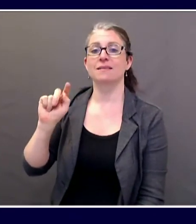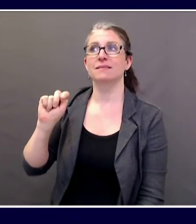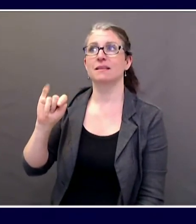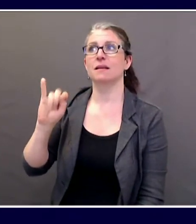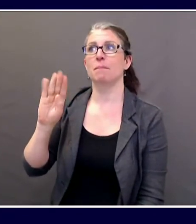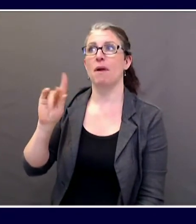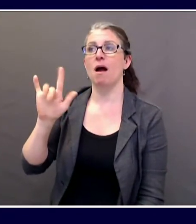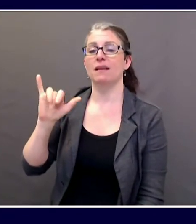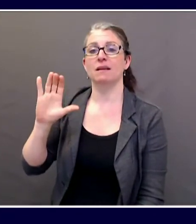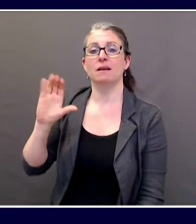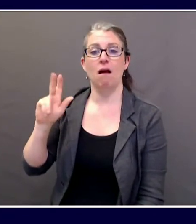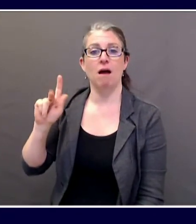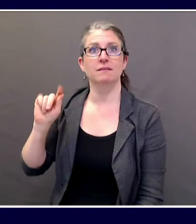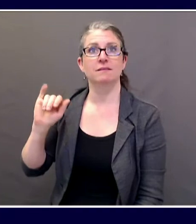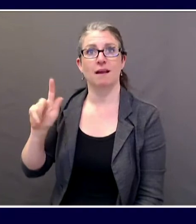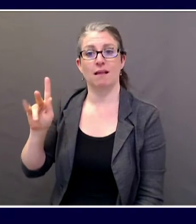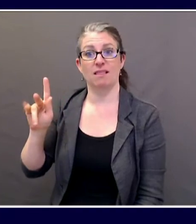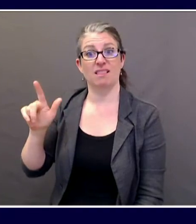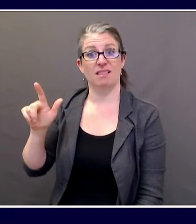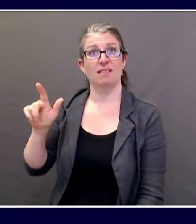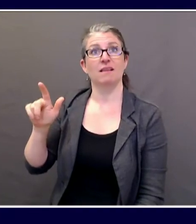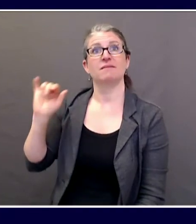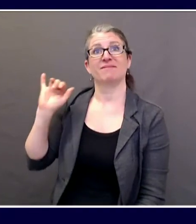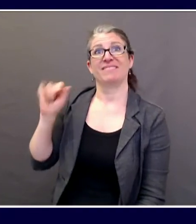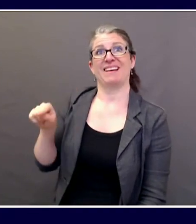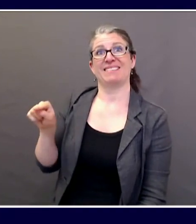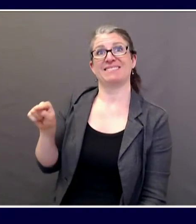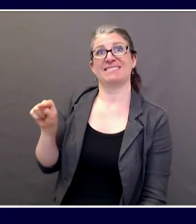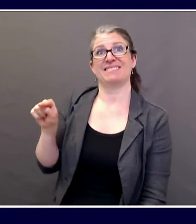for the afternoon goes to Joe Lawler.